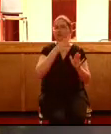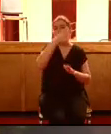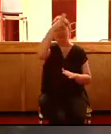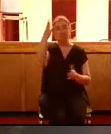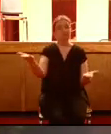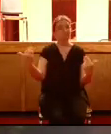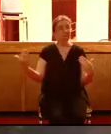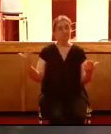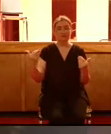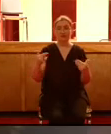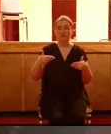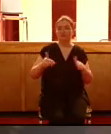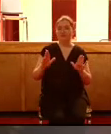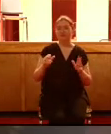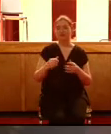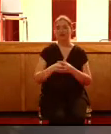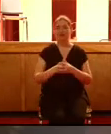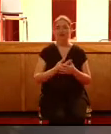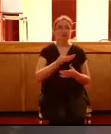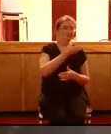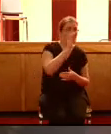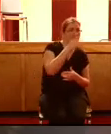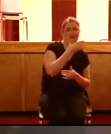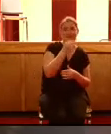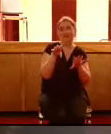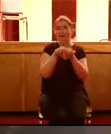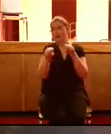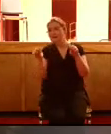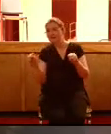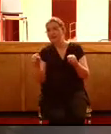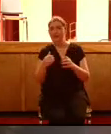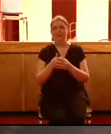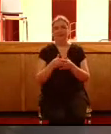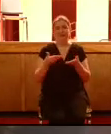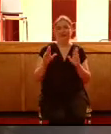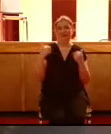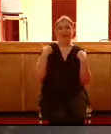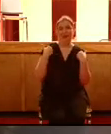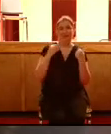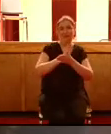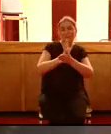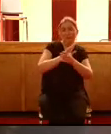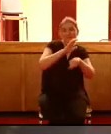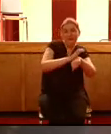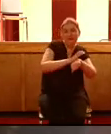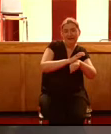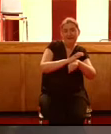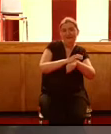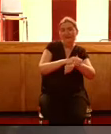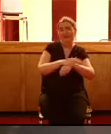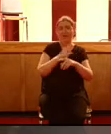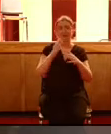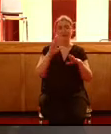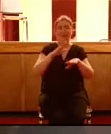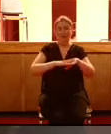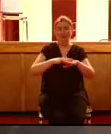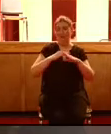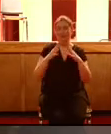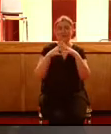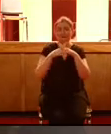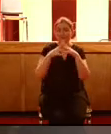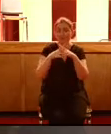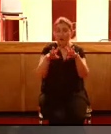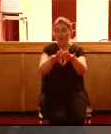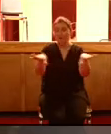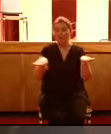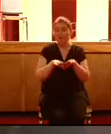come, let's have some drinks and a hot dog or whatever it is. Let's have movie night on the football field. Let's do these things and show you we care about your kids.